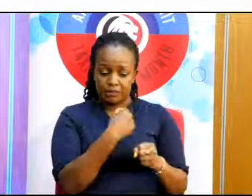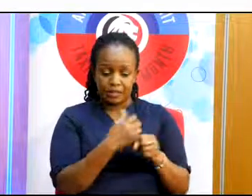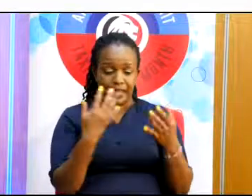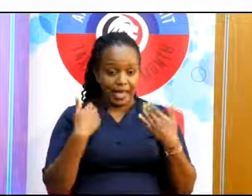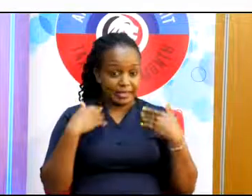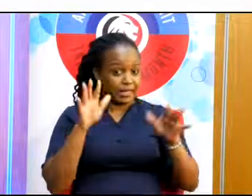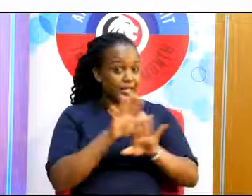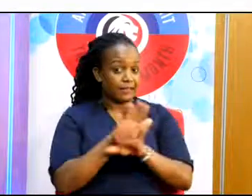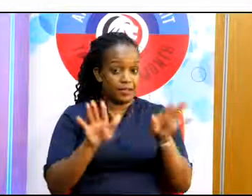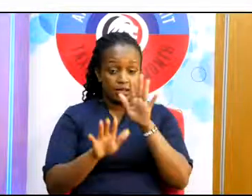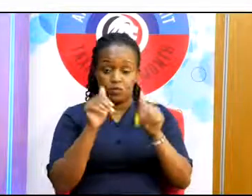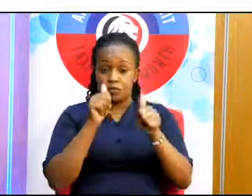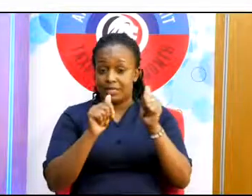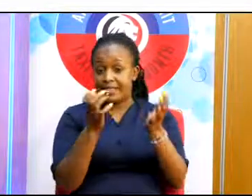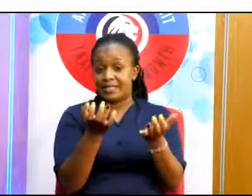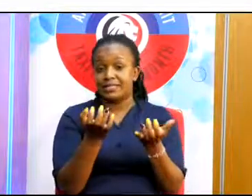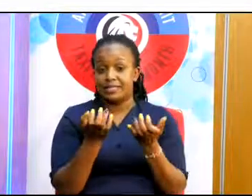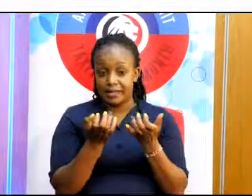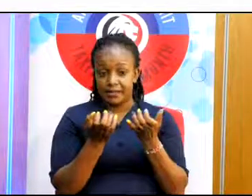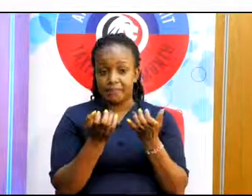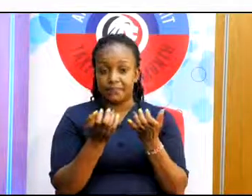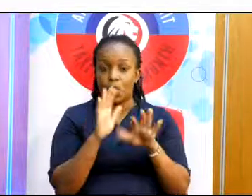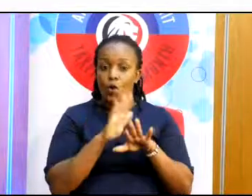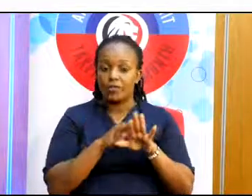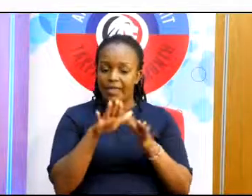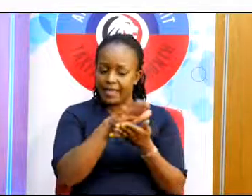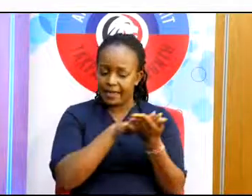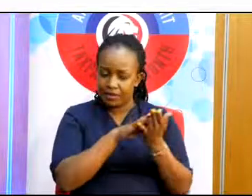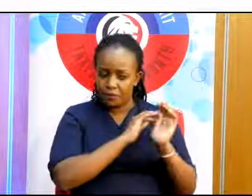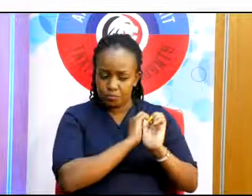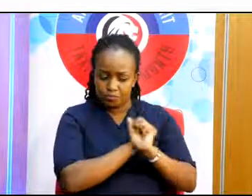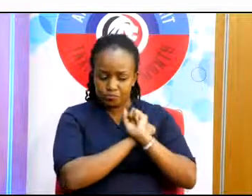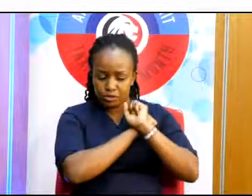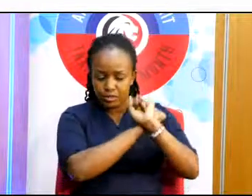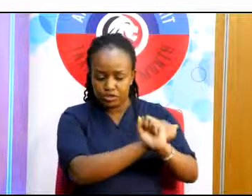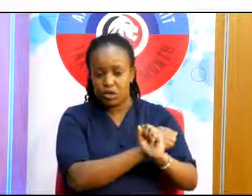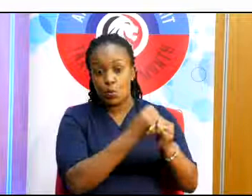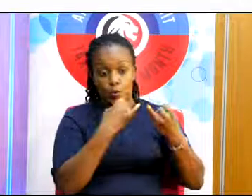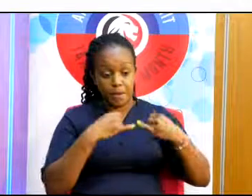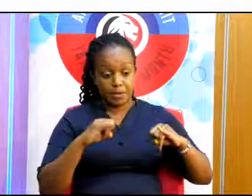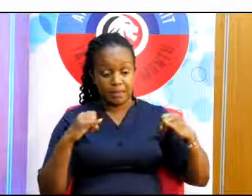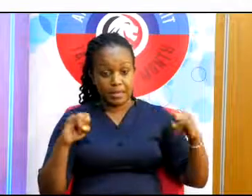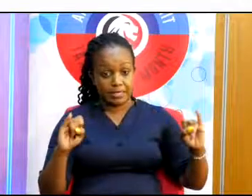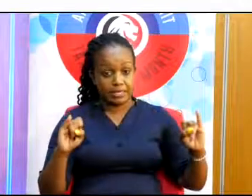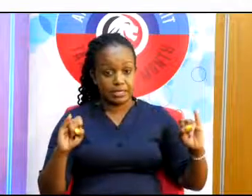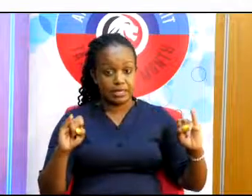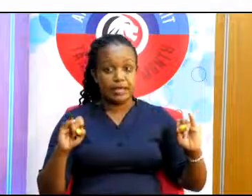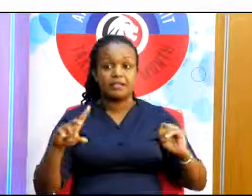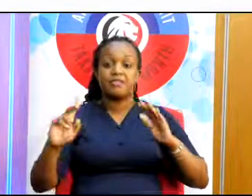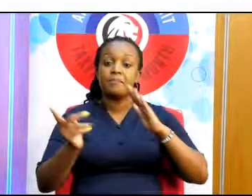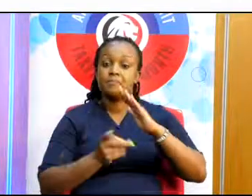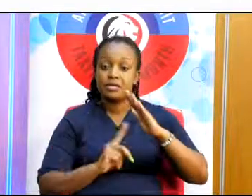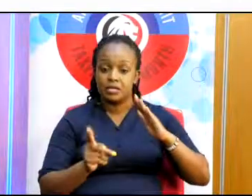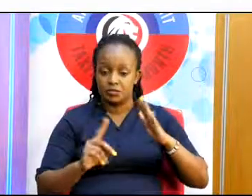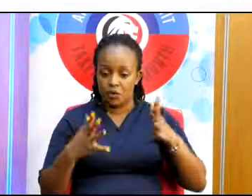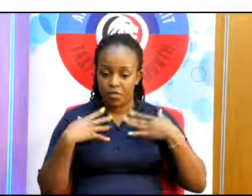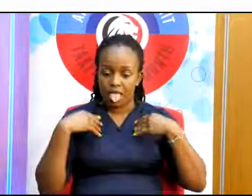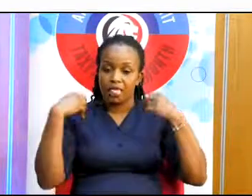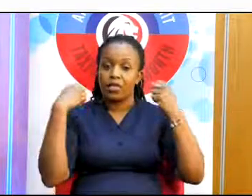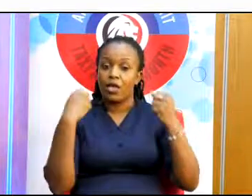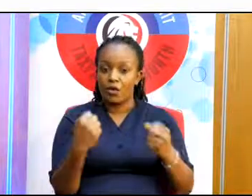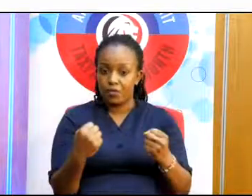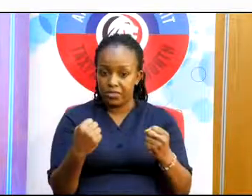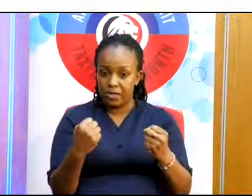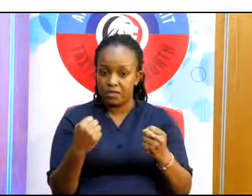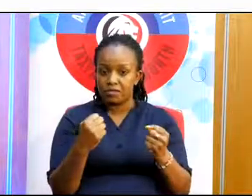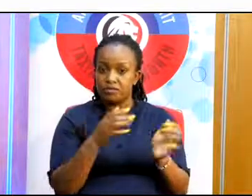they needed in terms of protection. We implemented the Ministry of Health measures of distance,